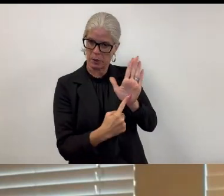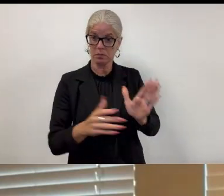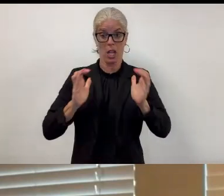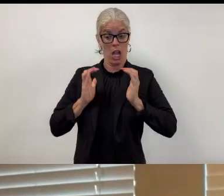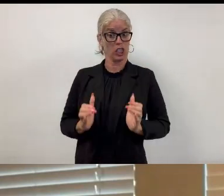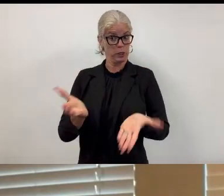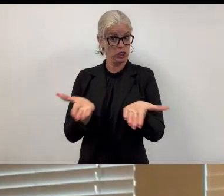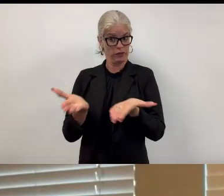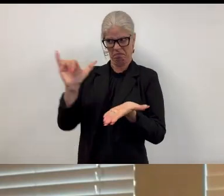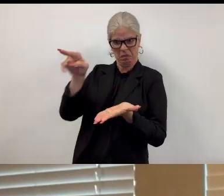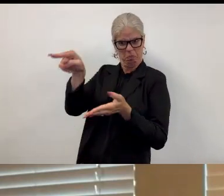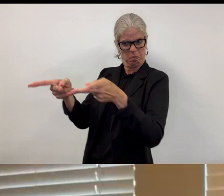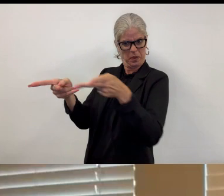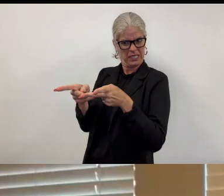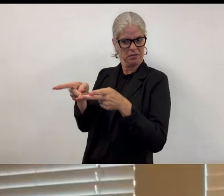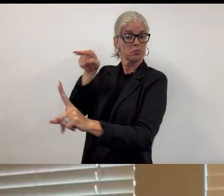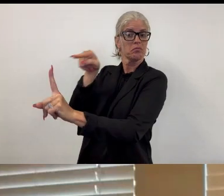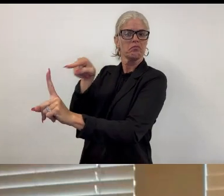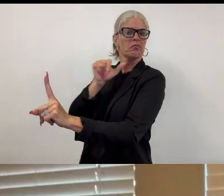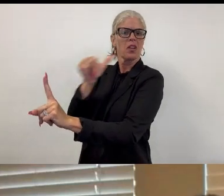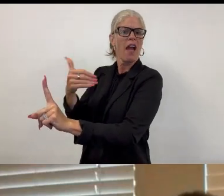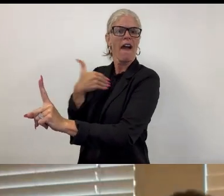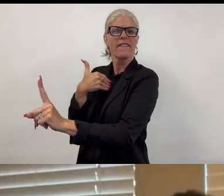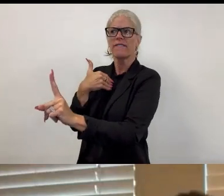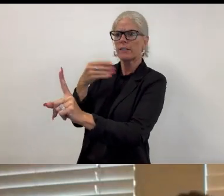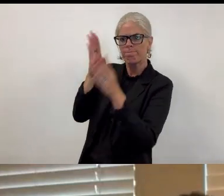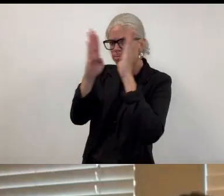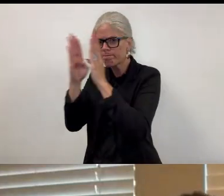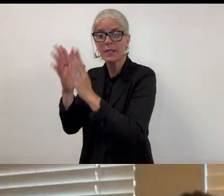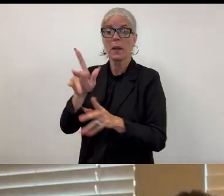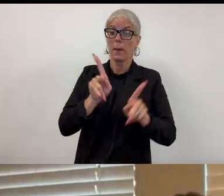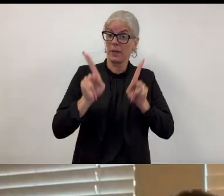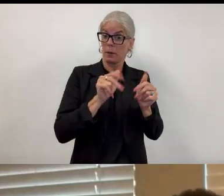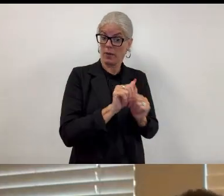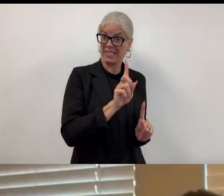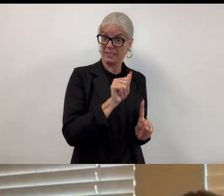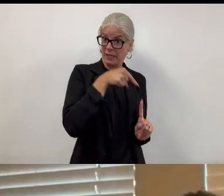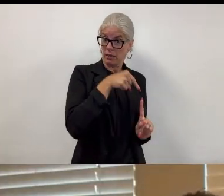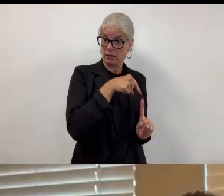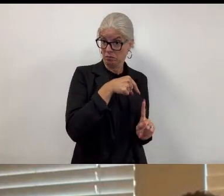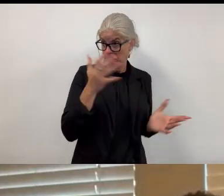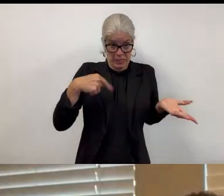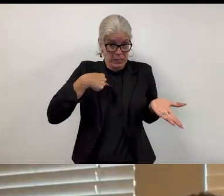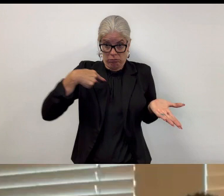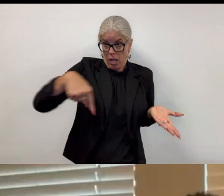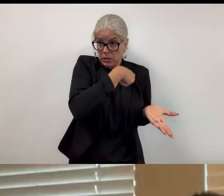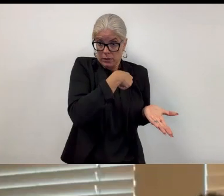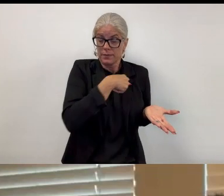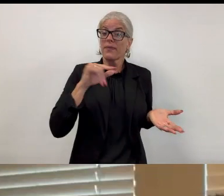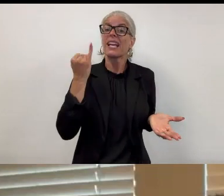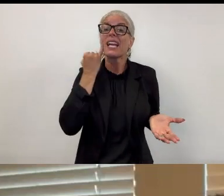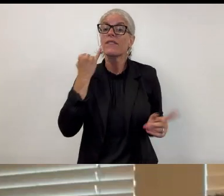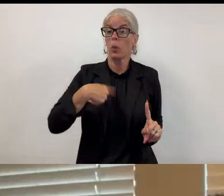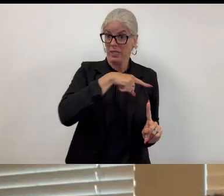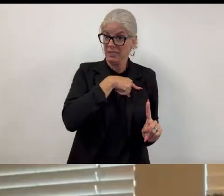that usually I would find in a customer service setting. And specifically what I mean by that is, that as people